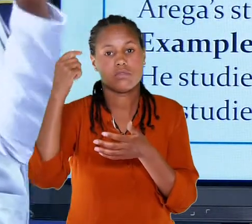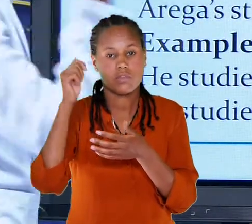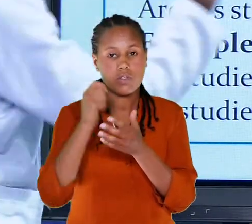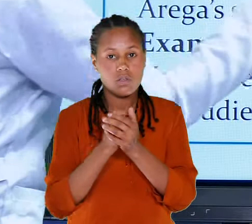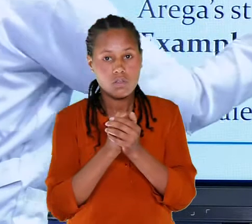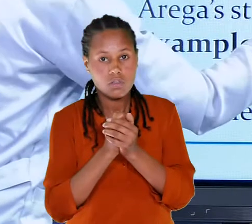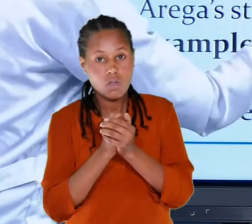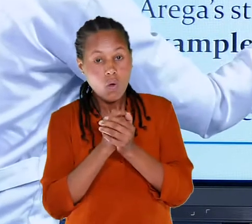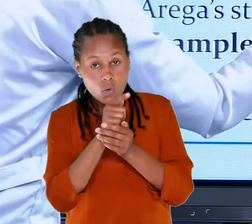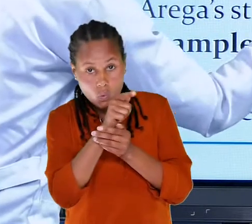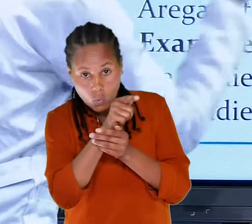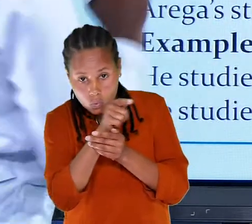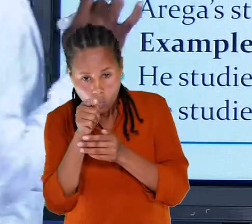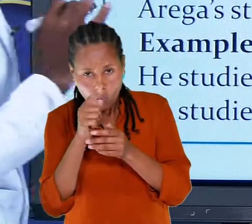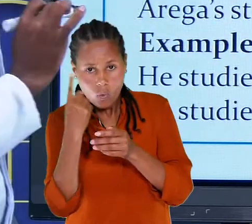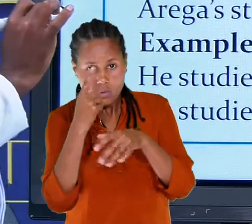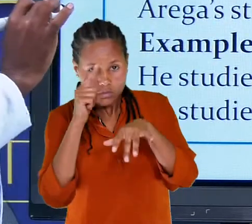We start from capital letters T.